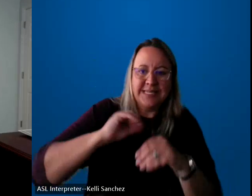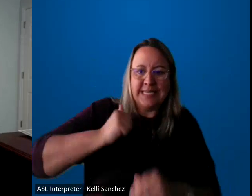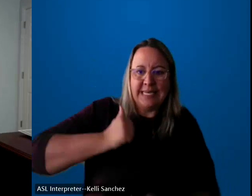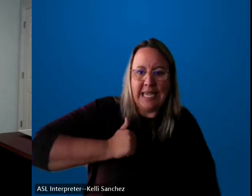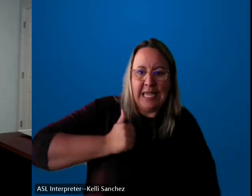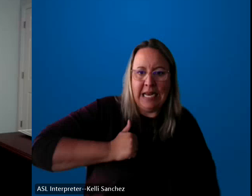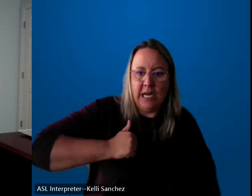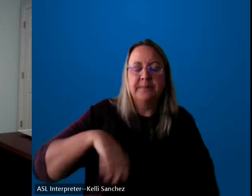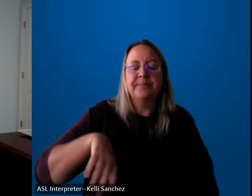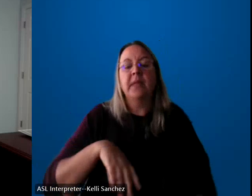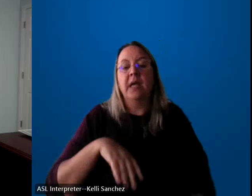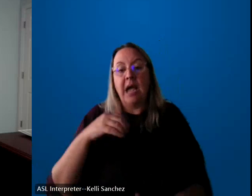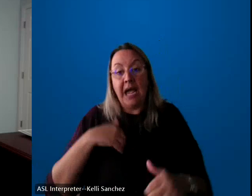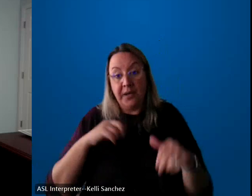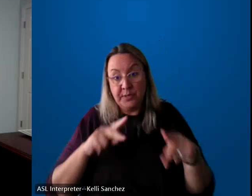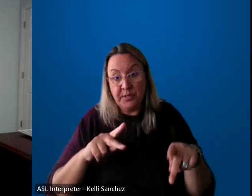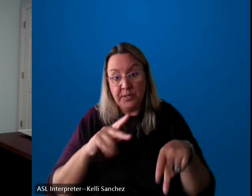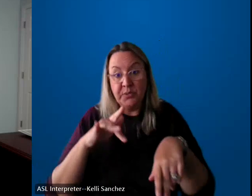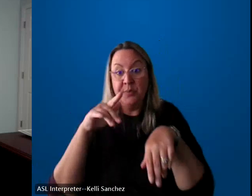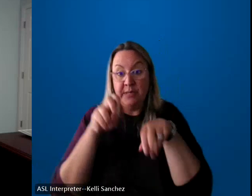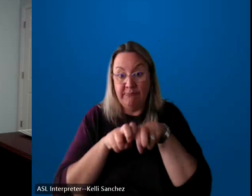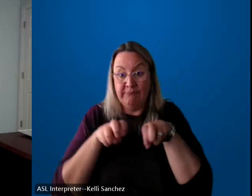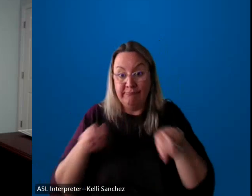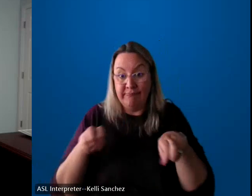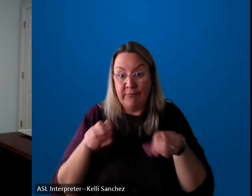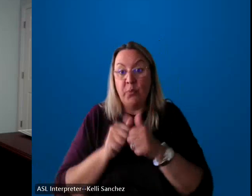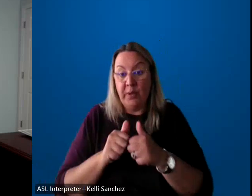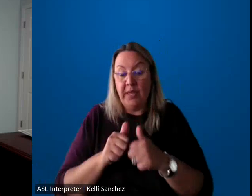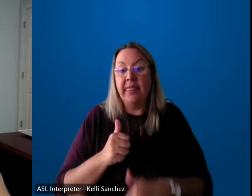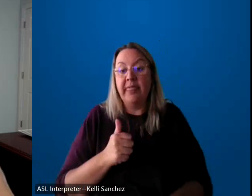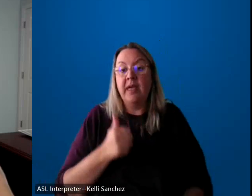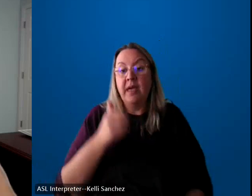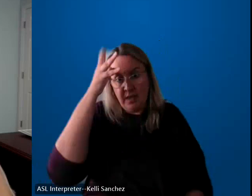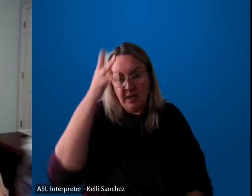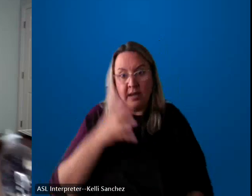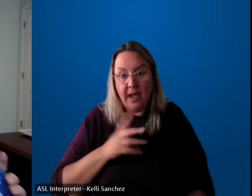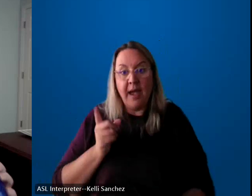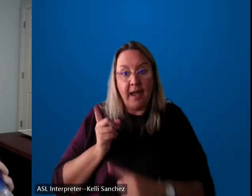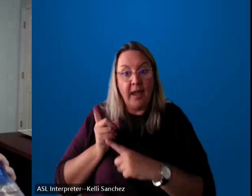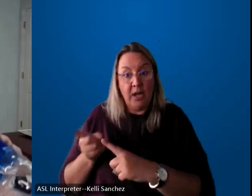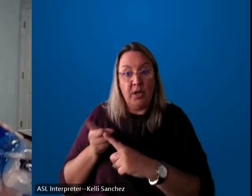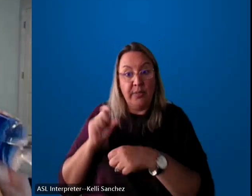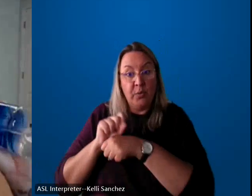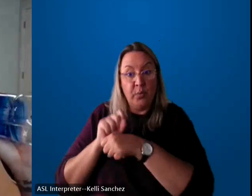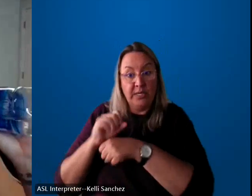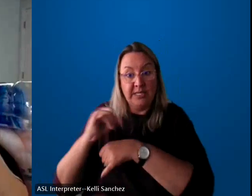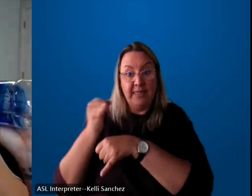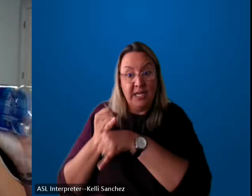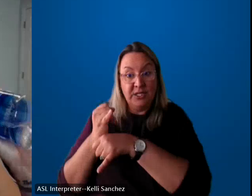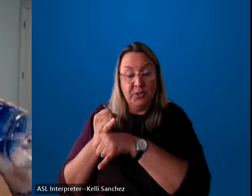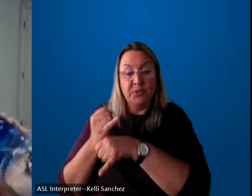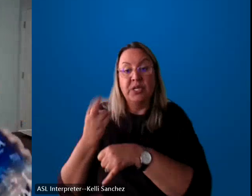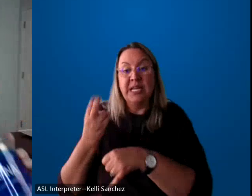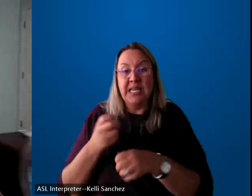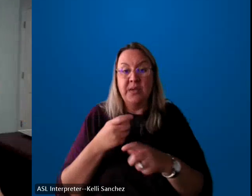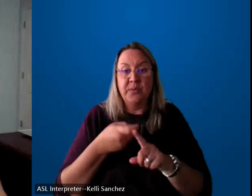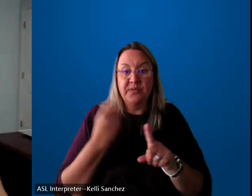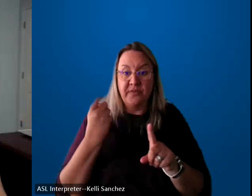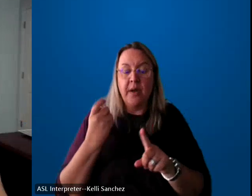had the opportunity to be on a panel once upon a time with a guy that ended up working at the institution he was from.